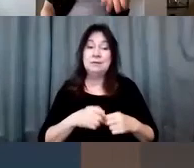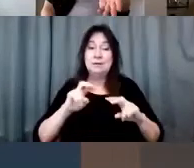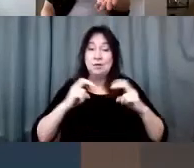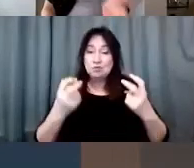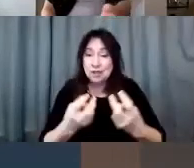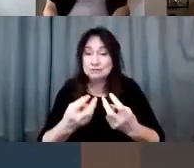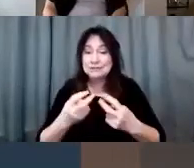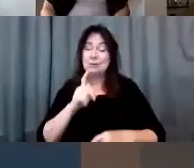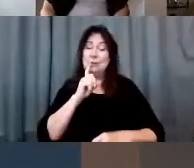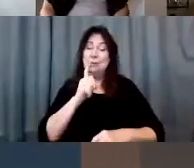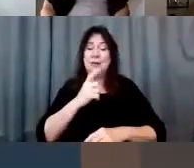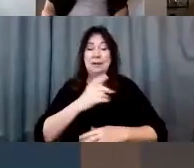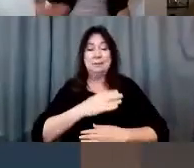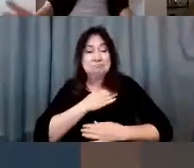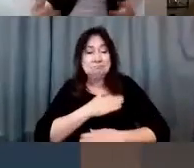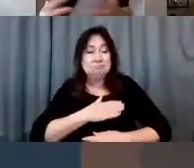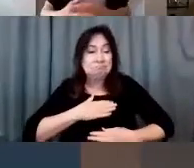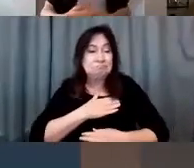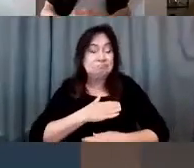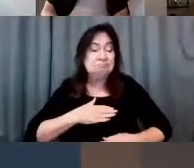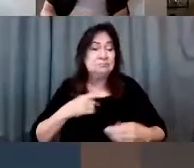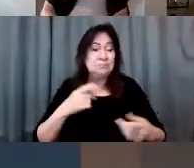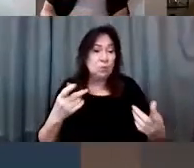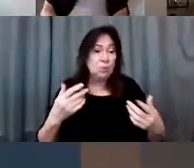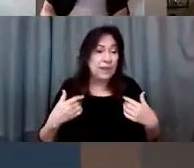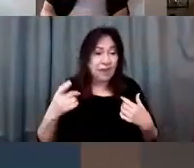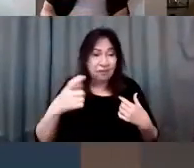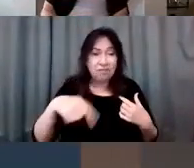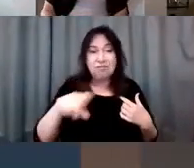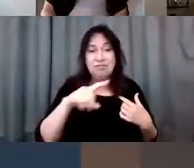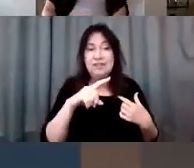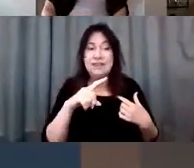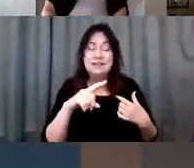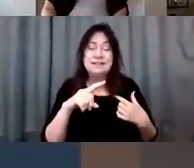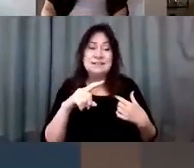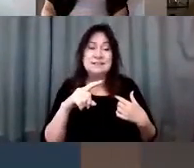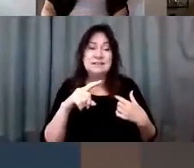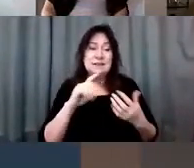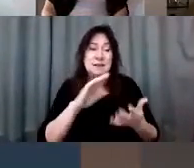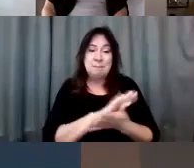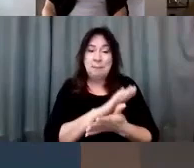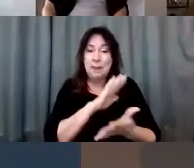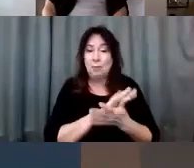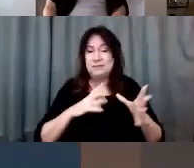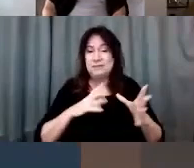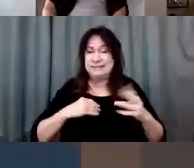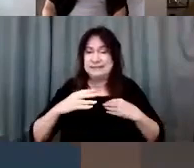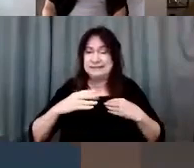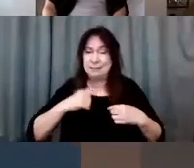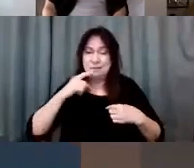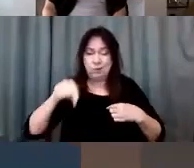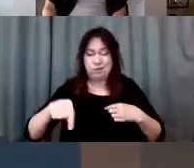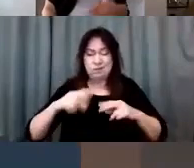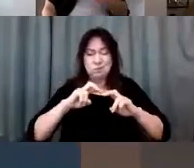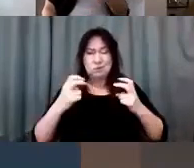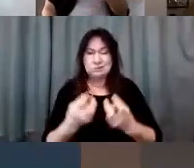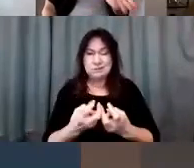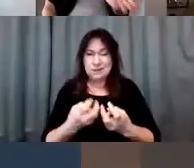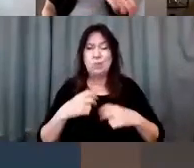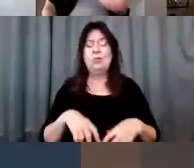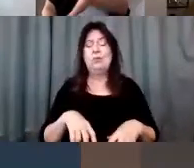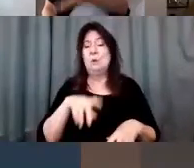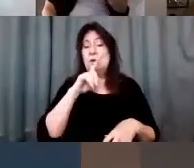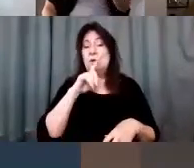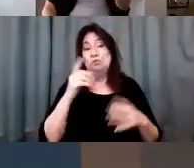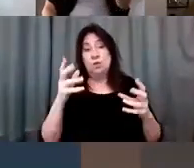so pleased that we have these series of papers that have been accepted for this roundtable. We really want